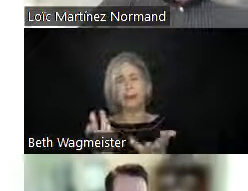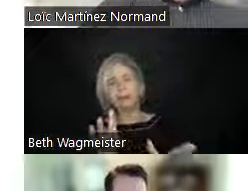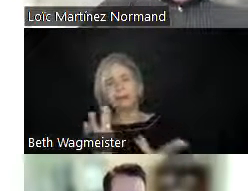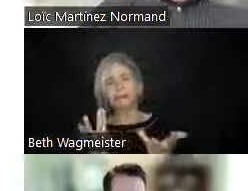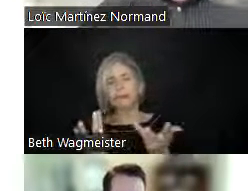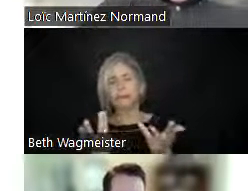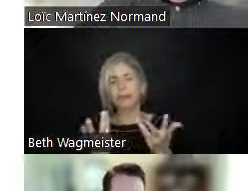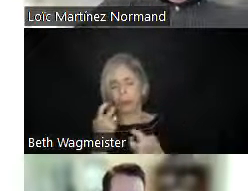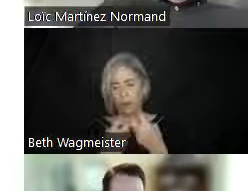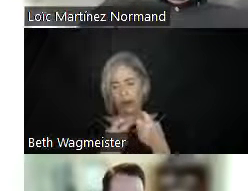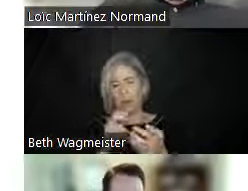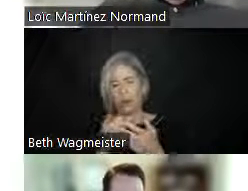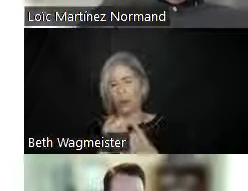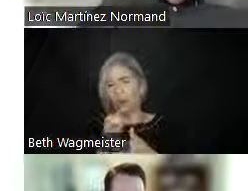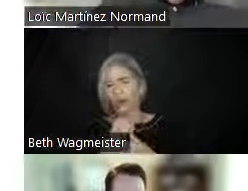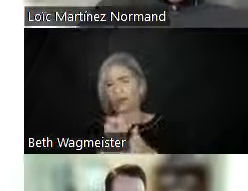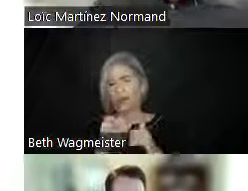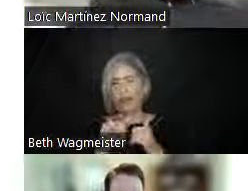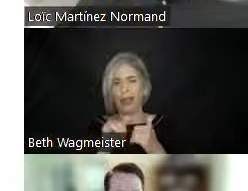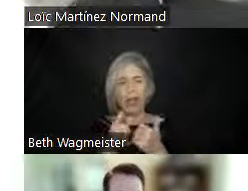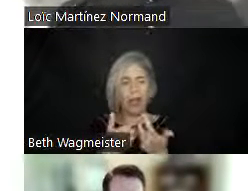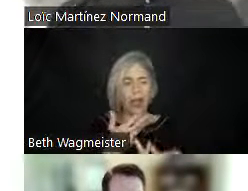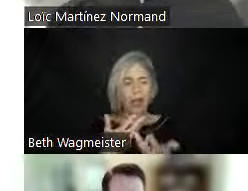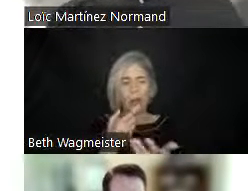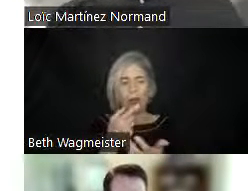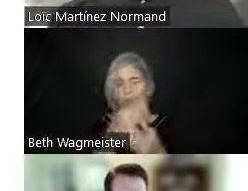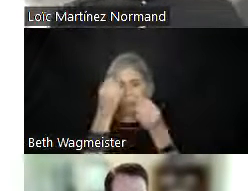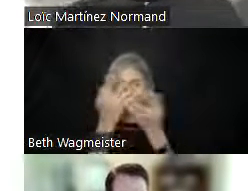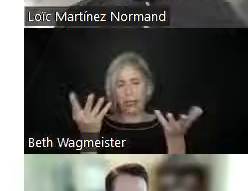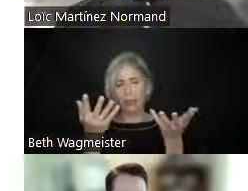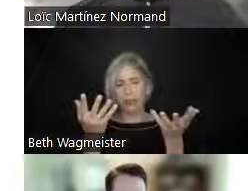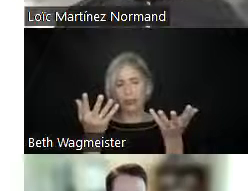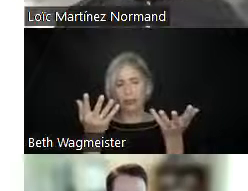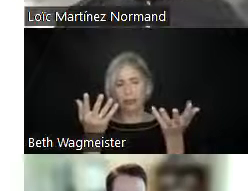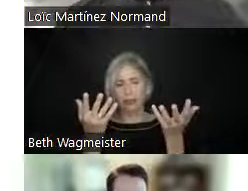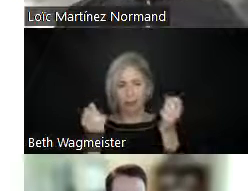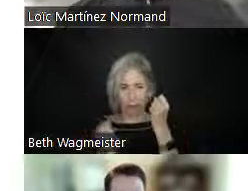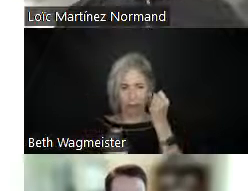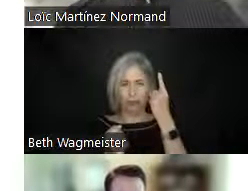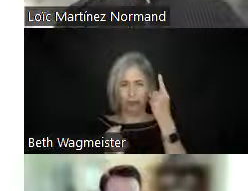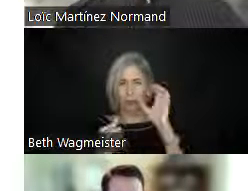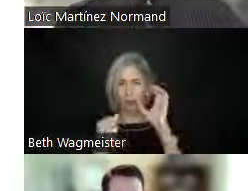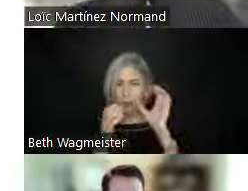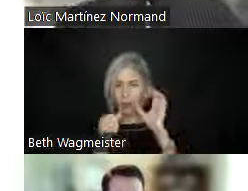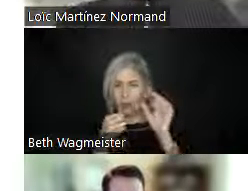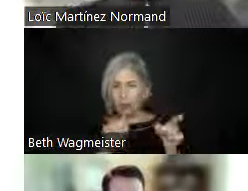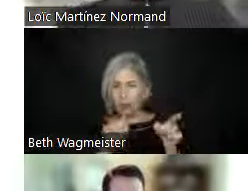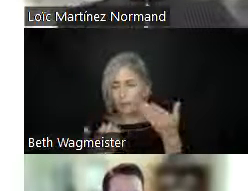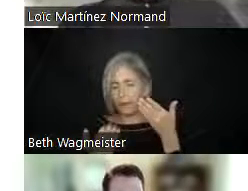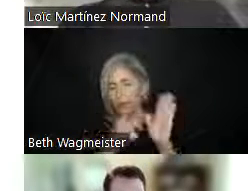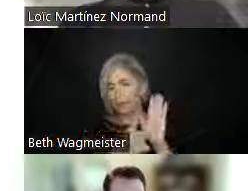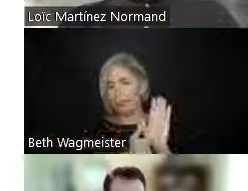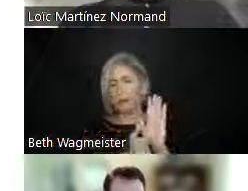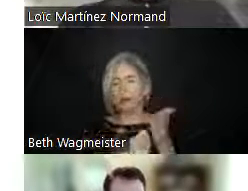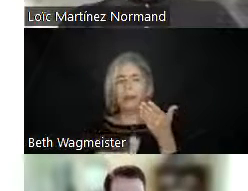endemic problem in the way that that information is conveyed. You might have, for instance, you